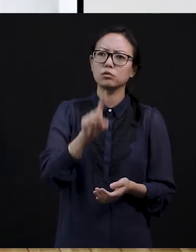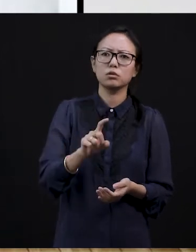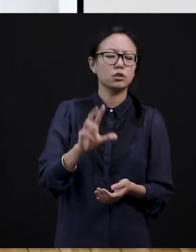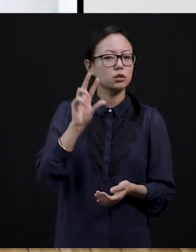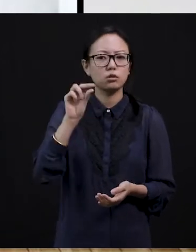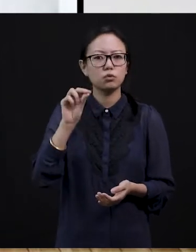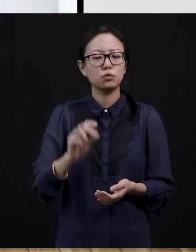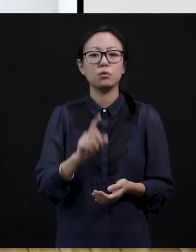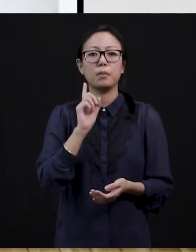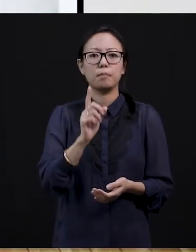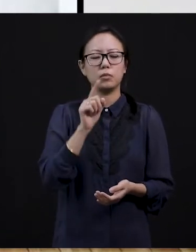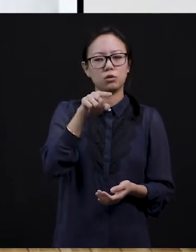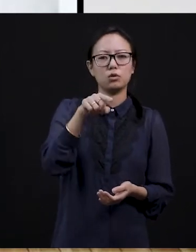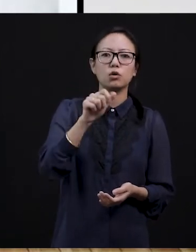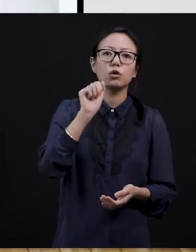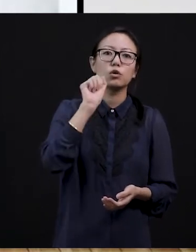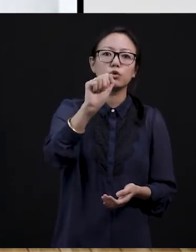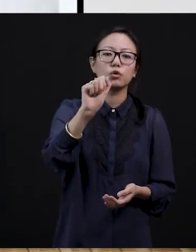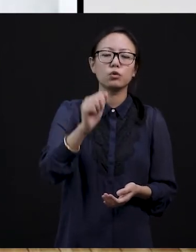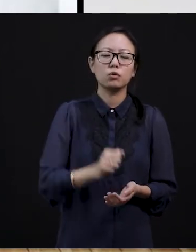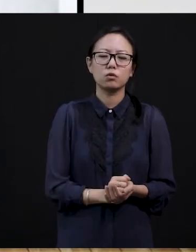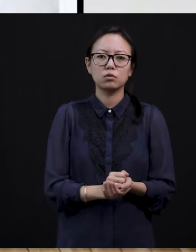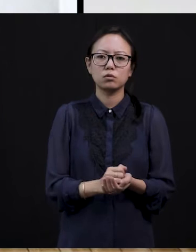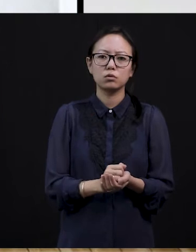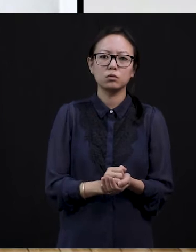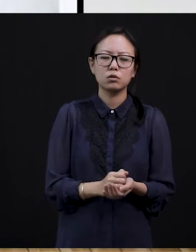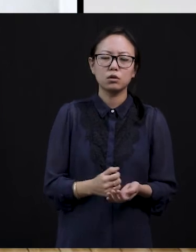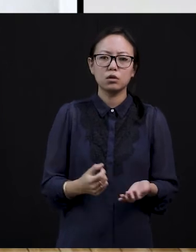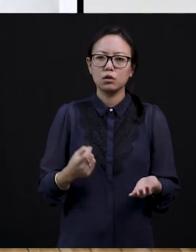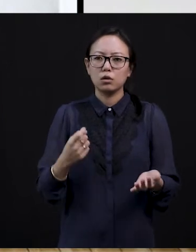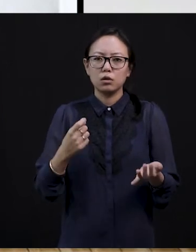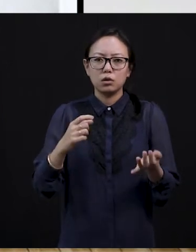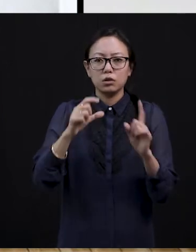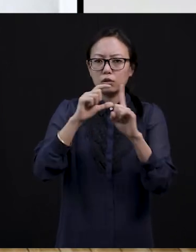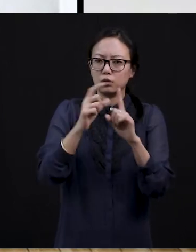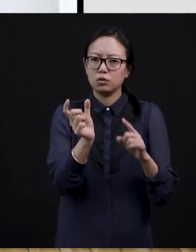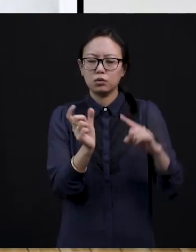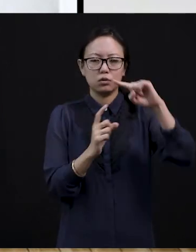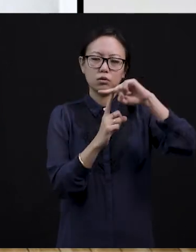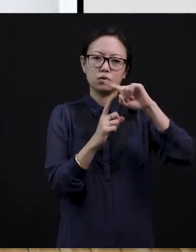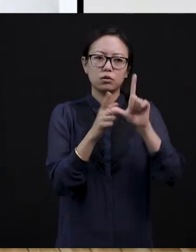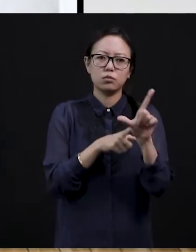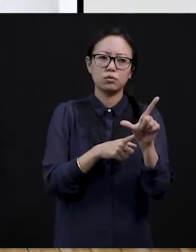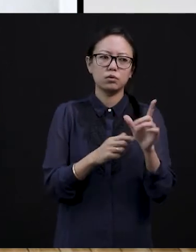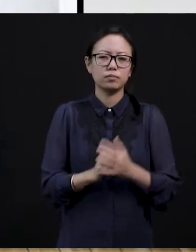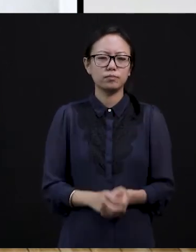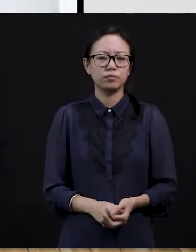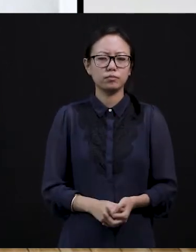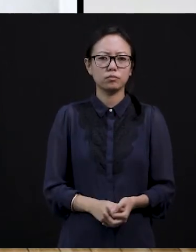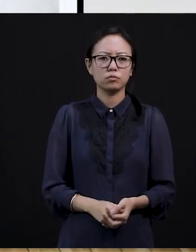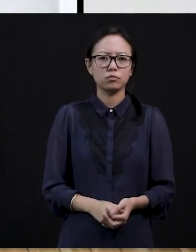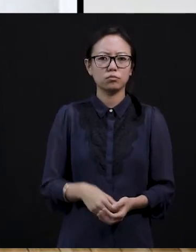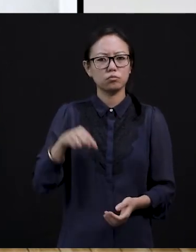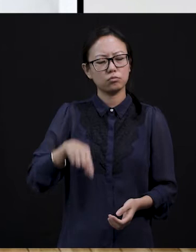in. Because remember, this democracy took a long time to come into the world. So let's